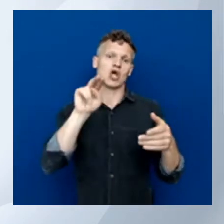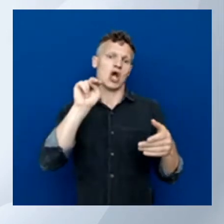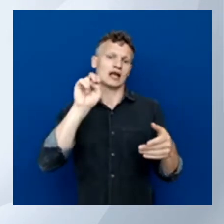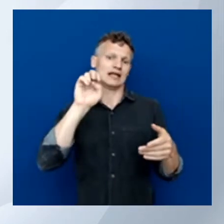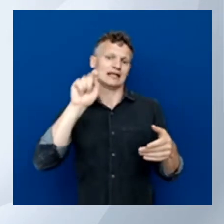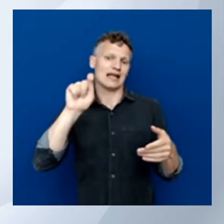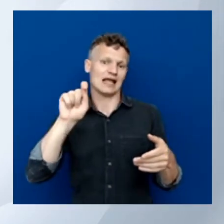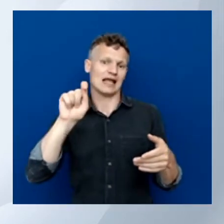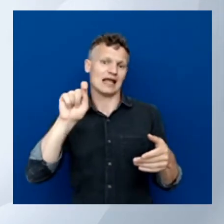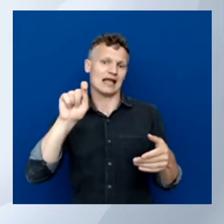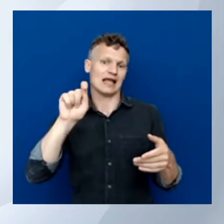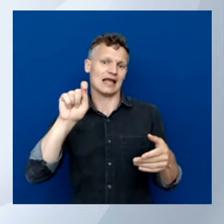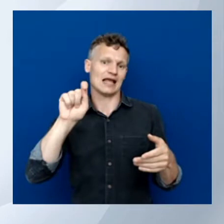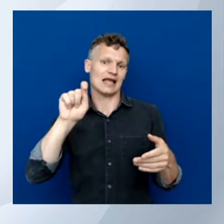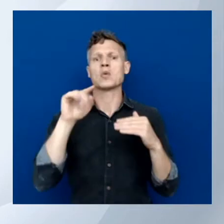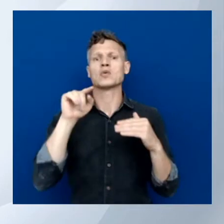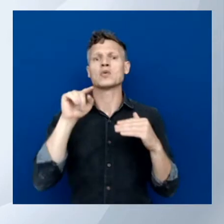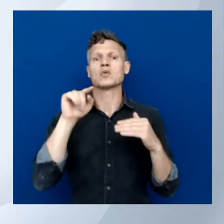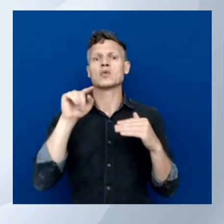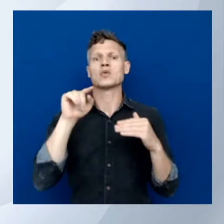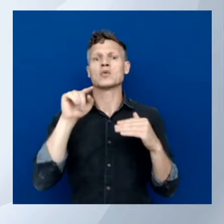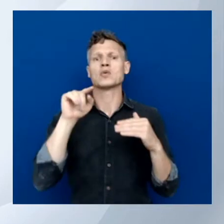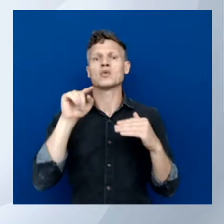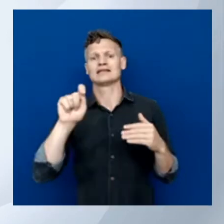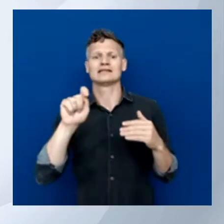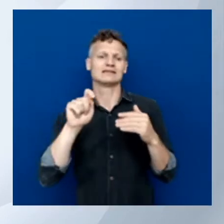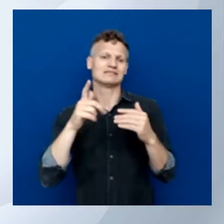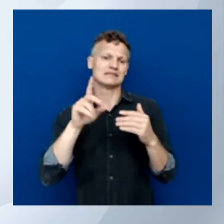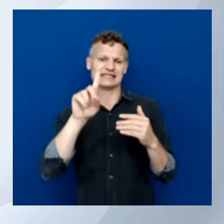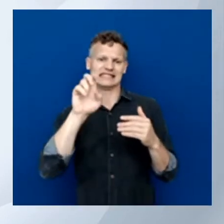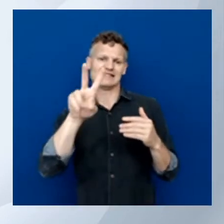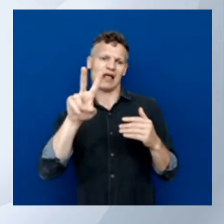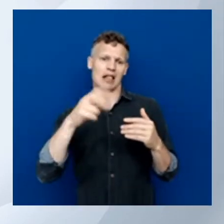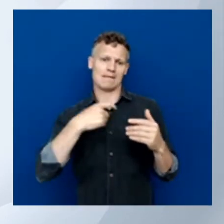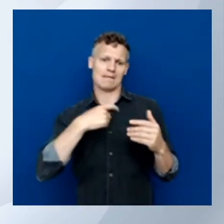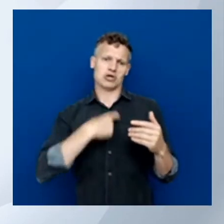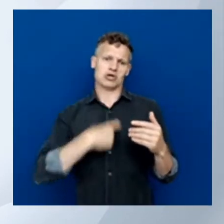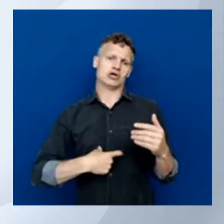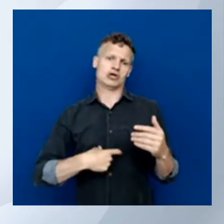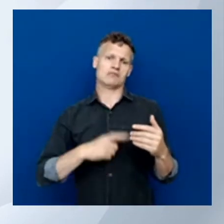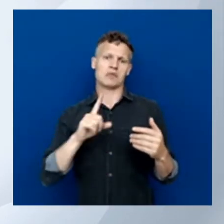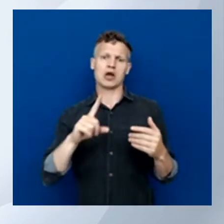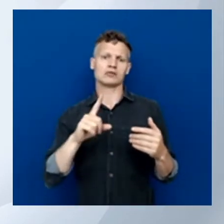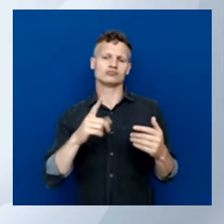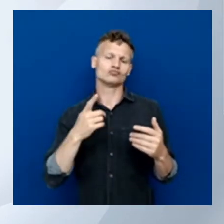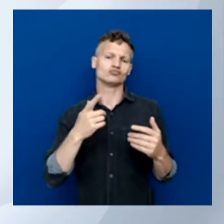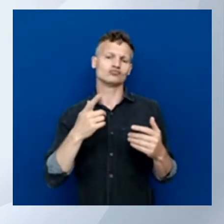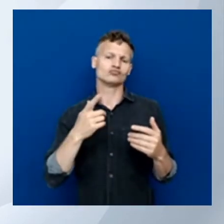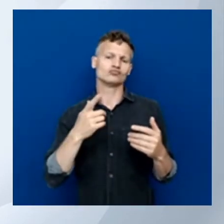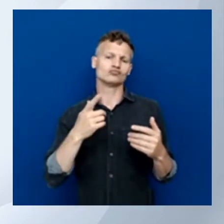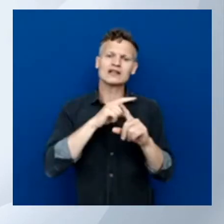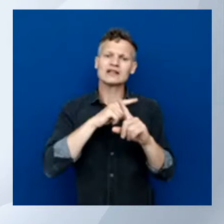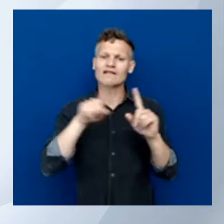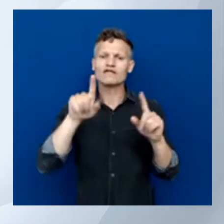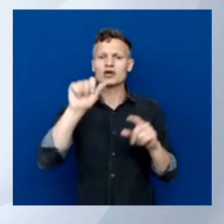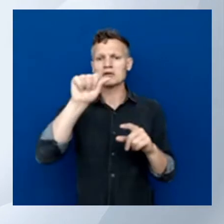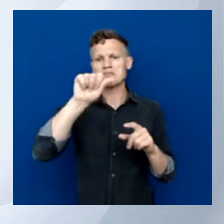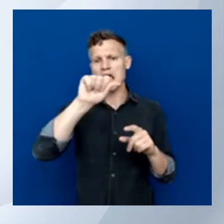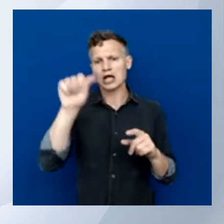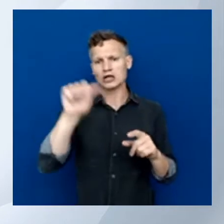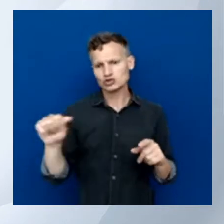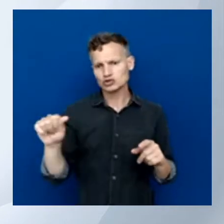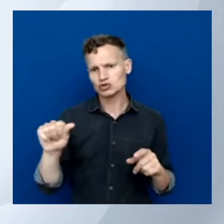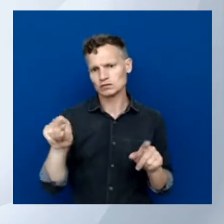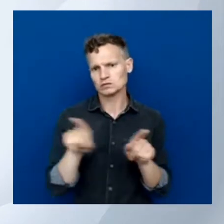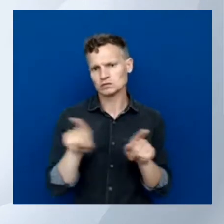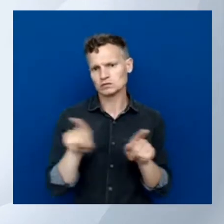with various different Azure things as well. I speak at a whole bunch of events and I